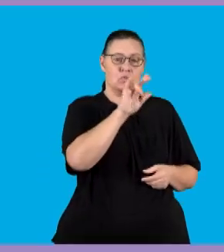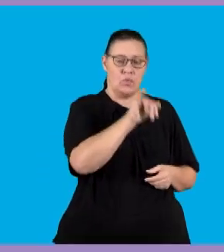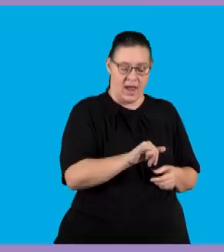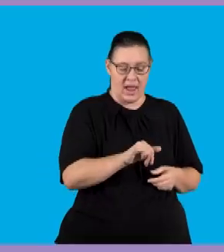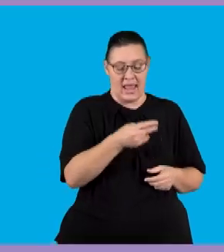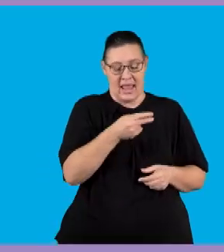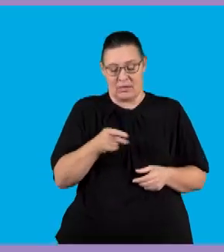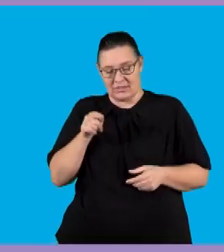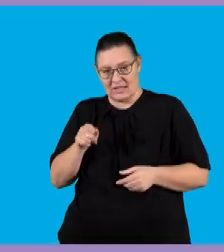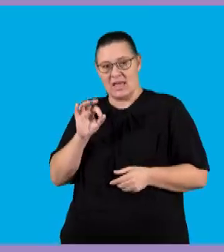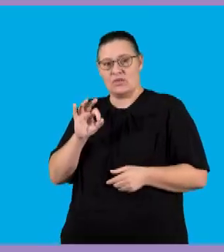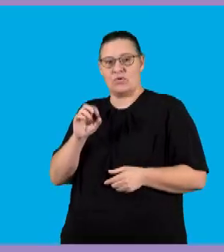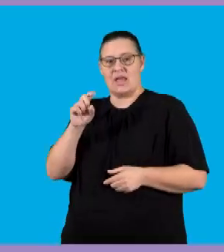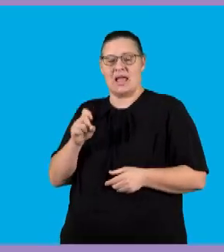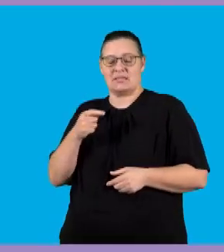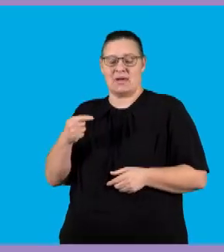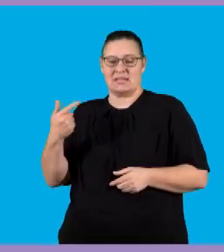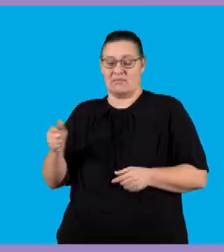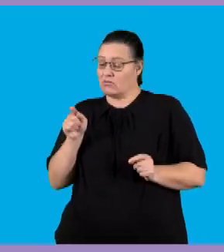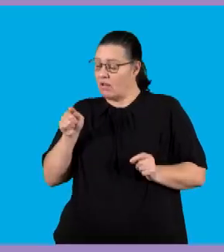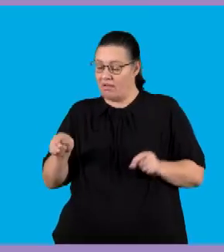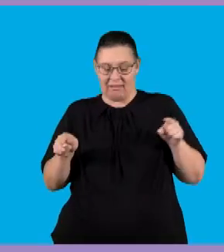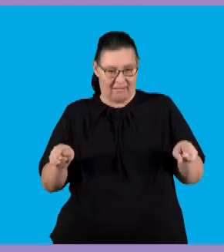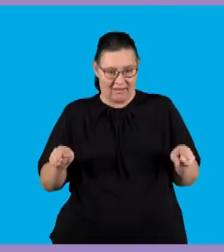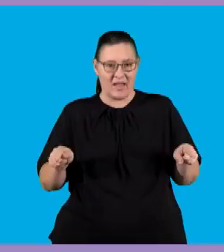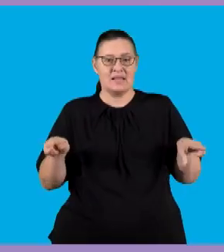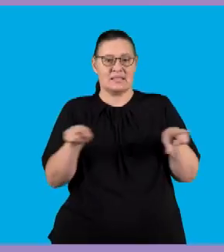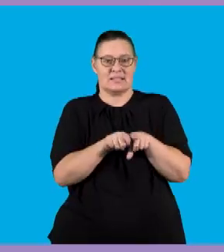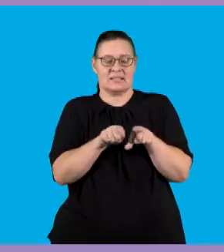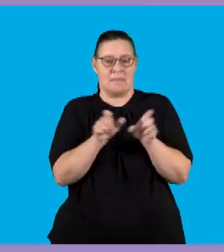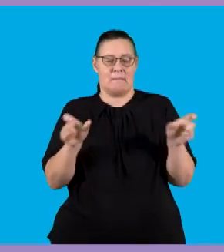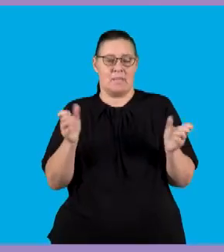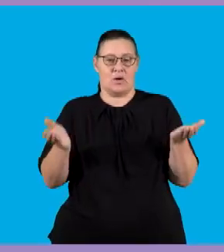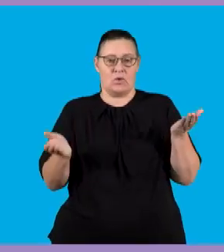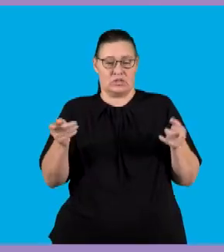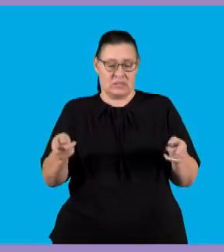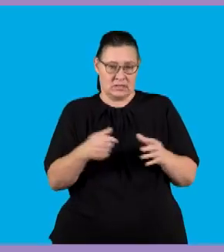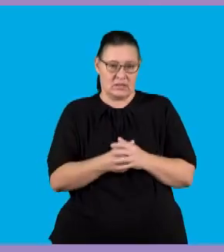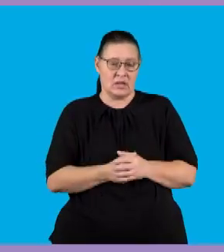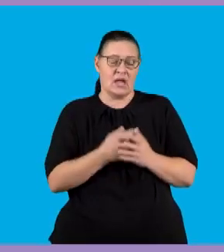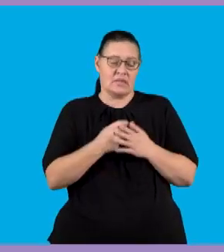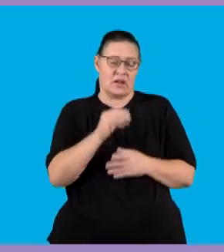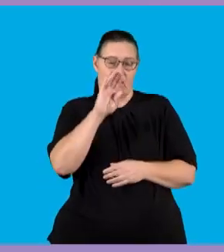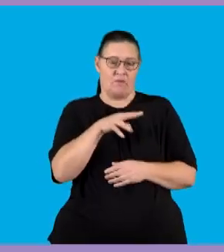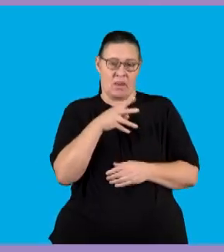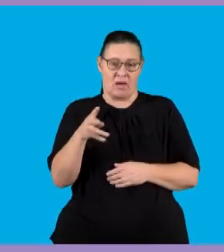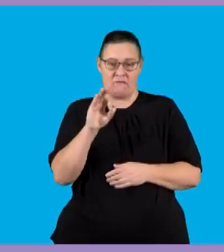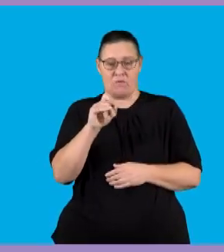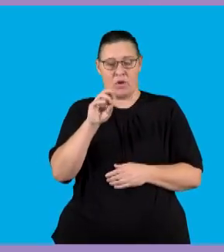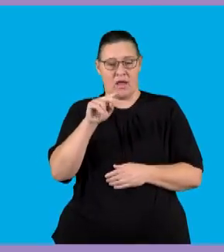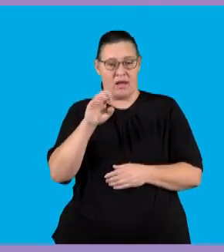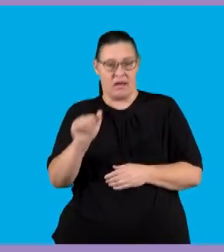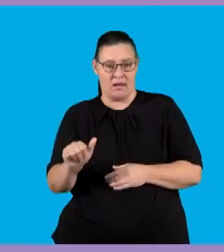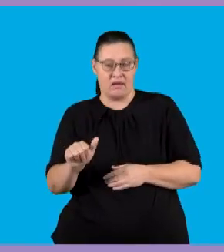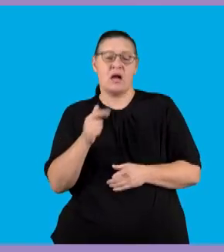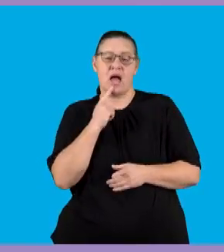have a 2y as an expression and 3x minus 7 as an expression. Together they form an equation. Then we have